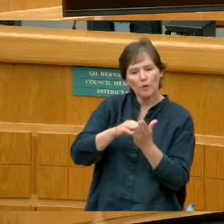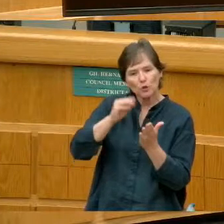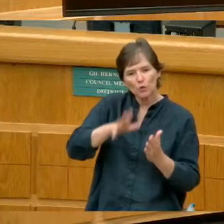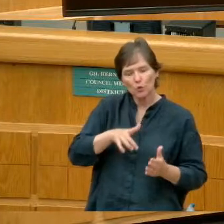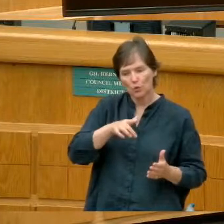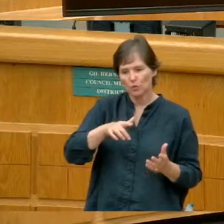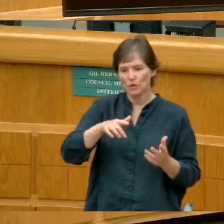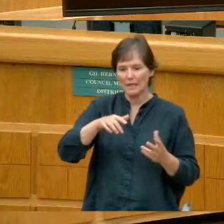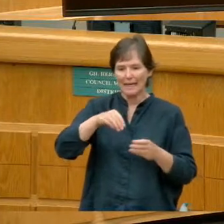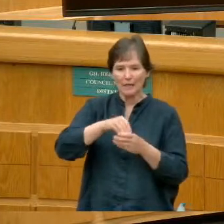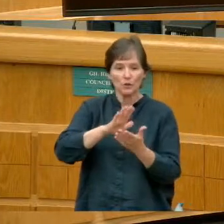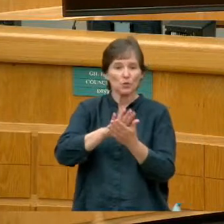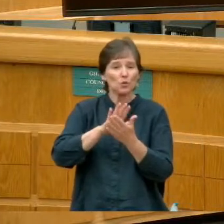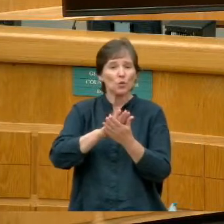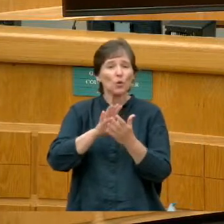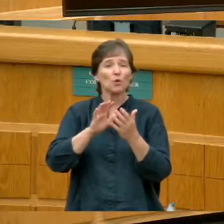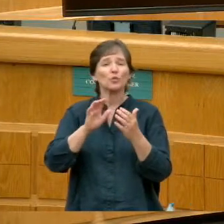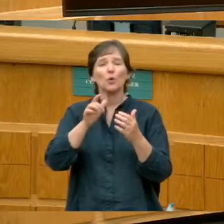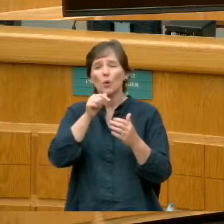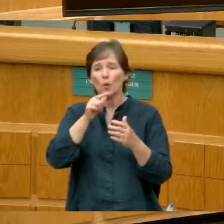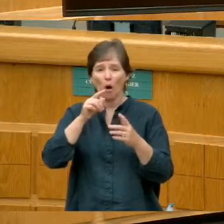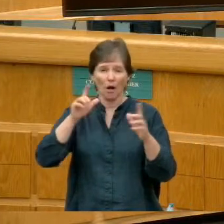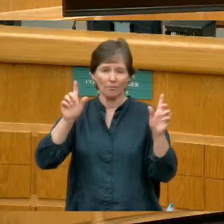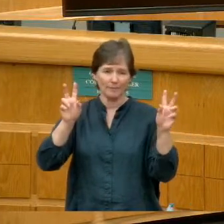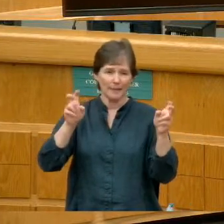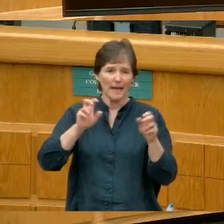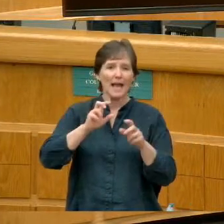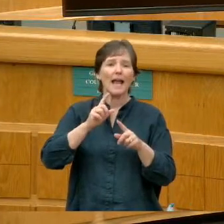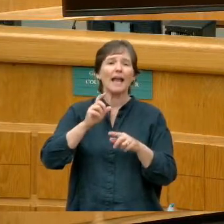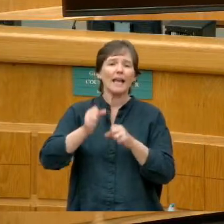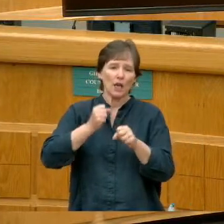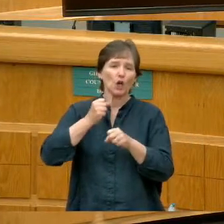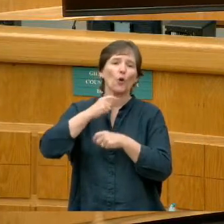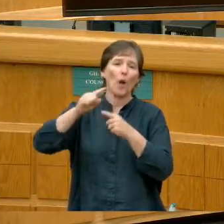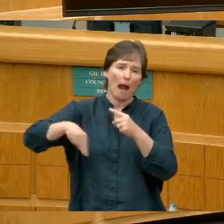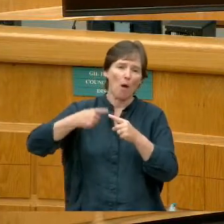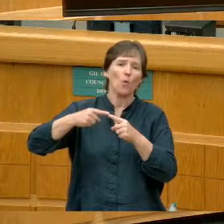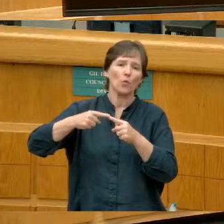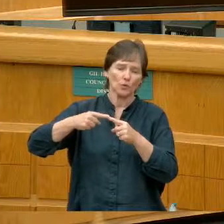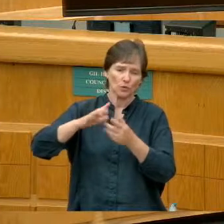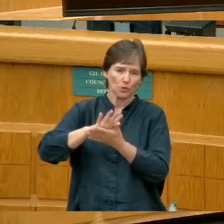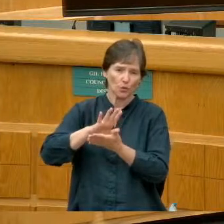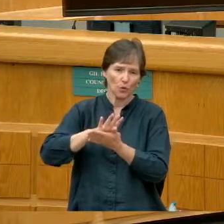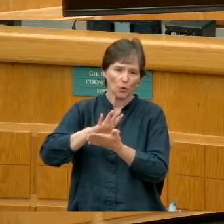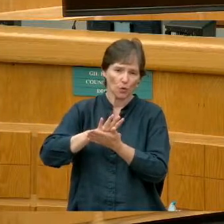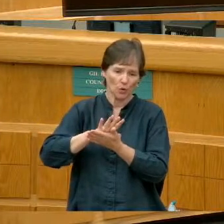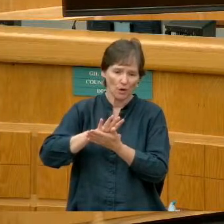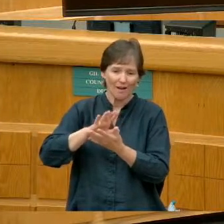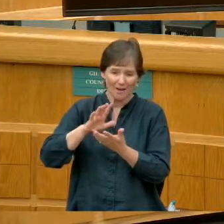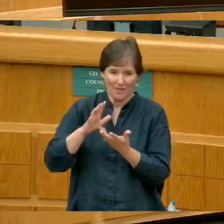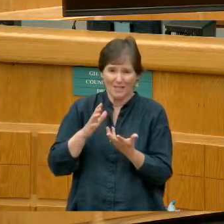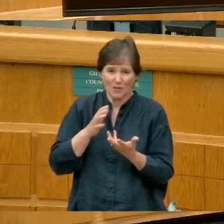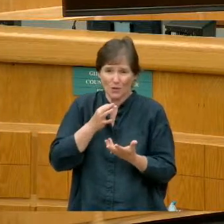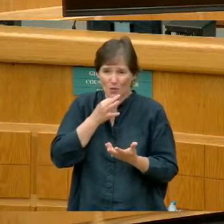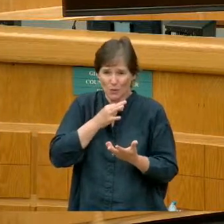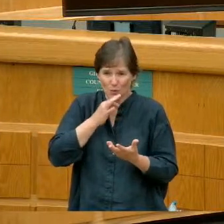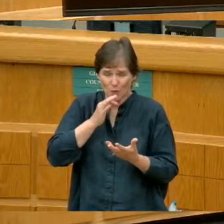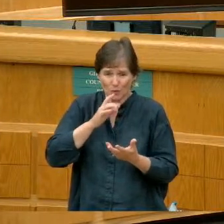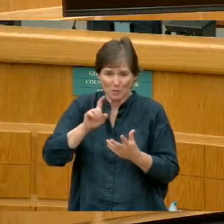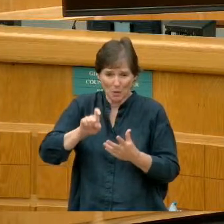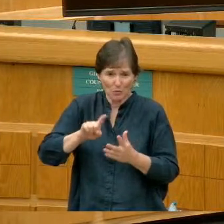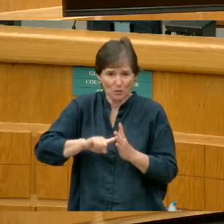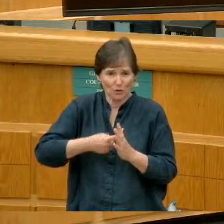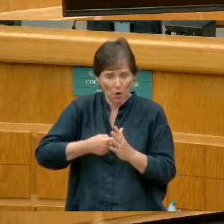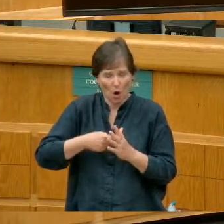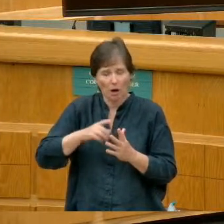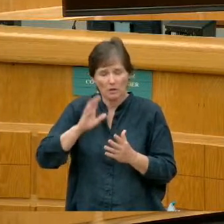quick. So I need to focus on where those schools are and then at least give us some more time to work with those that we're going to start at the end of